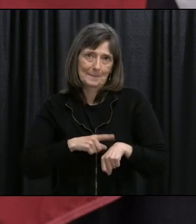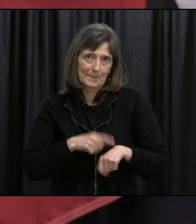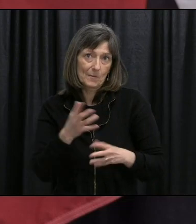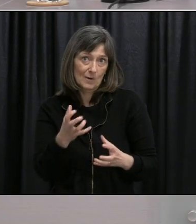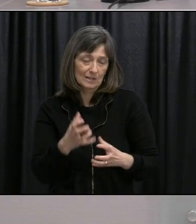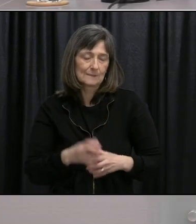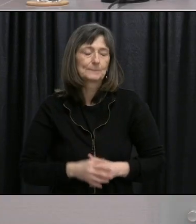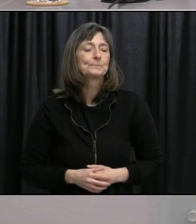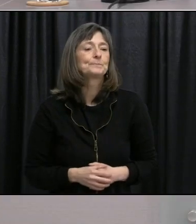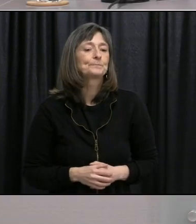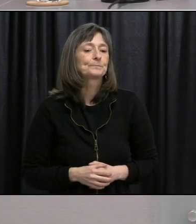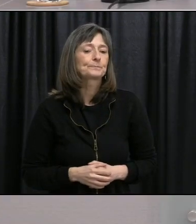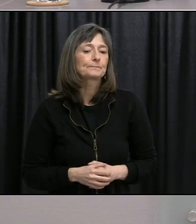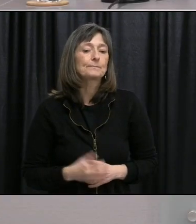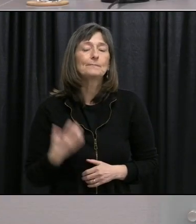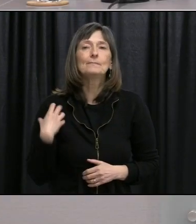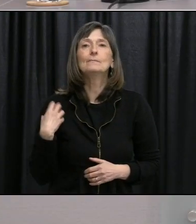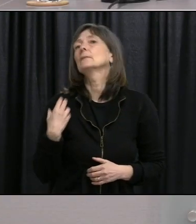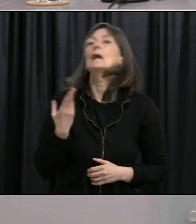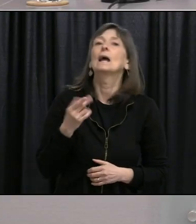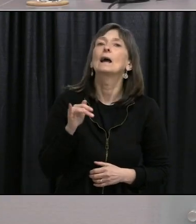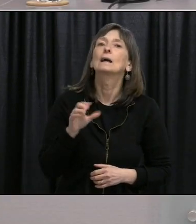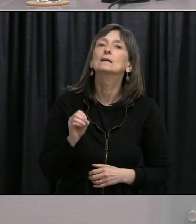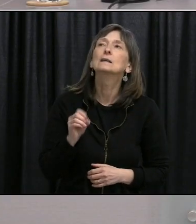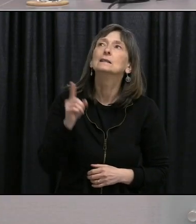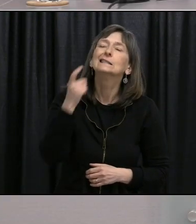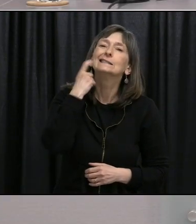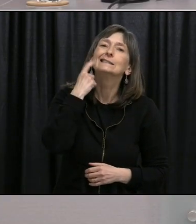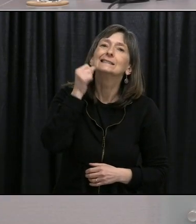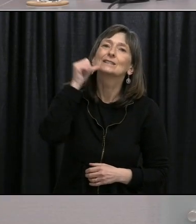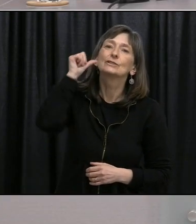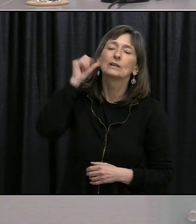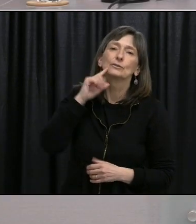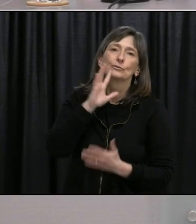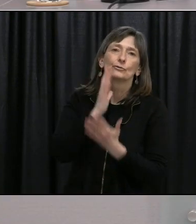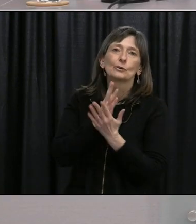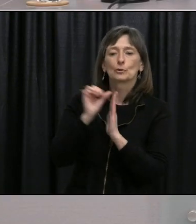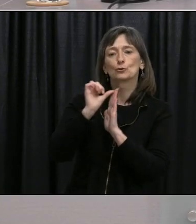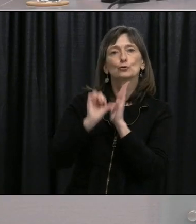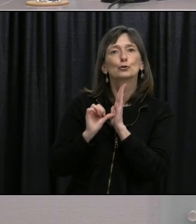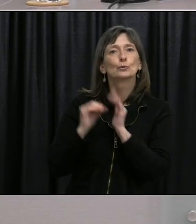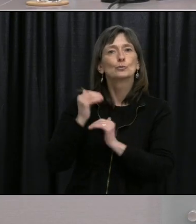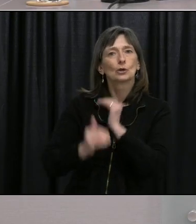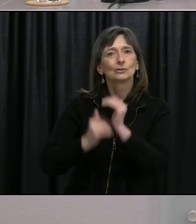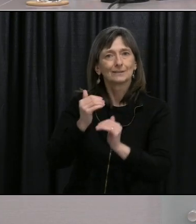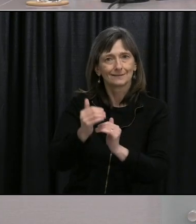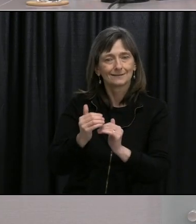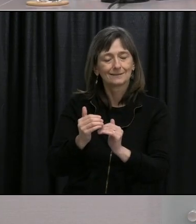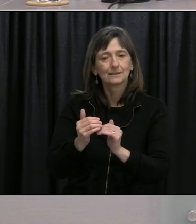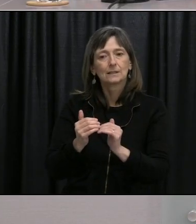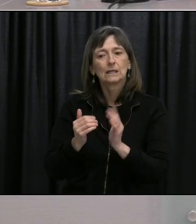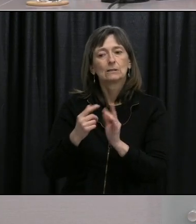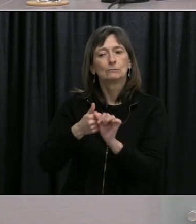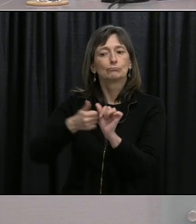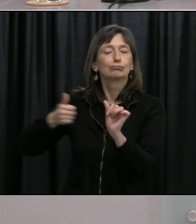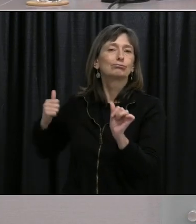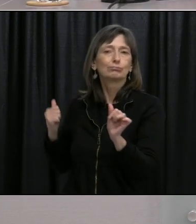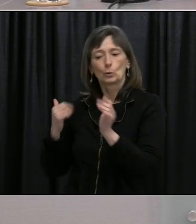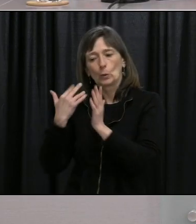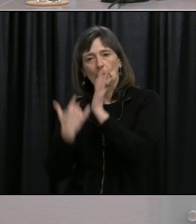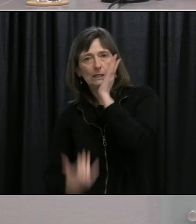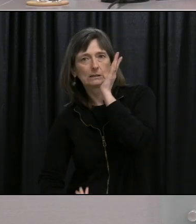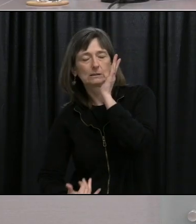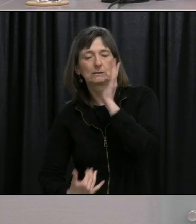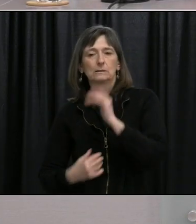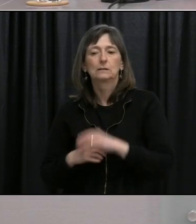you. Minister Haggie, you noted the surgical procedures yesterday and the total that's so far been backlogged, essentially.